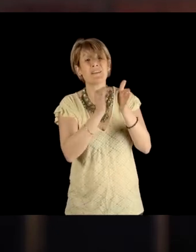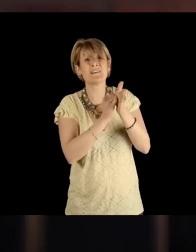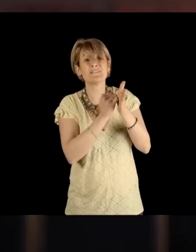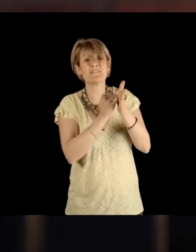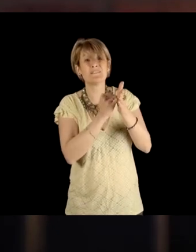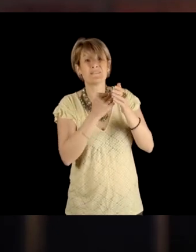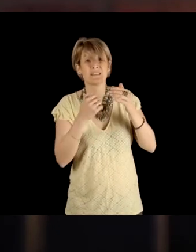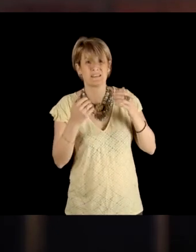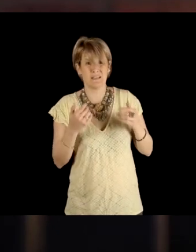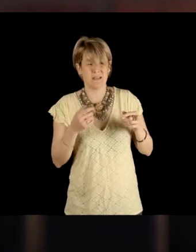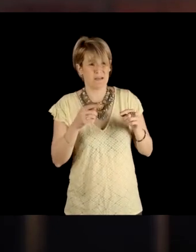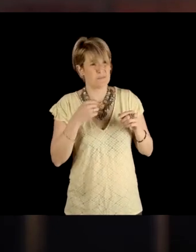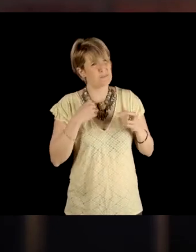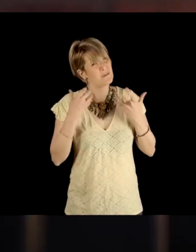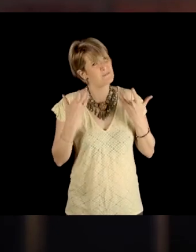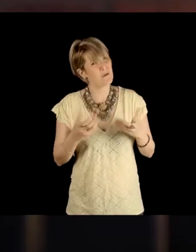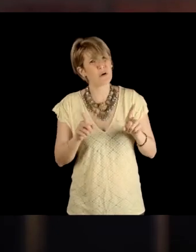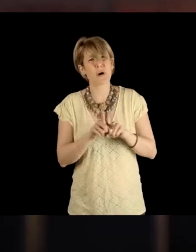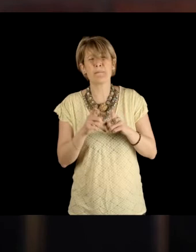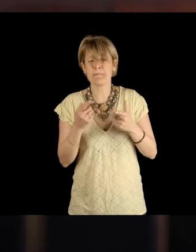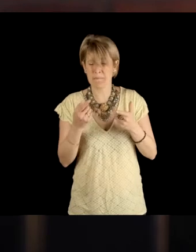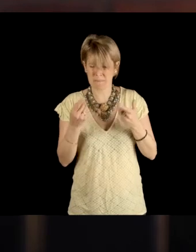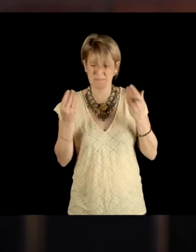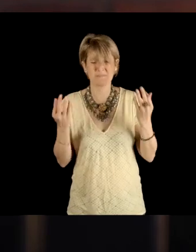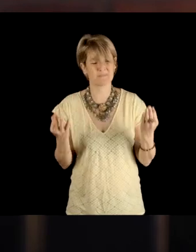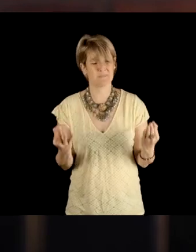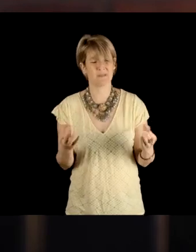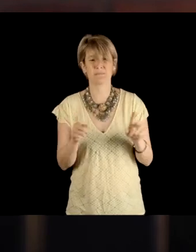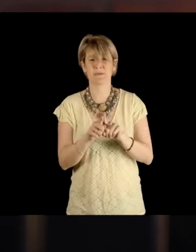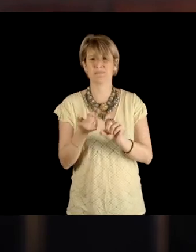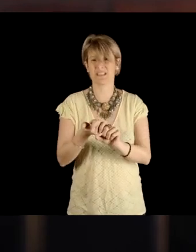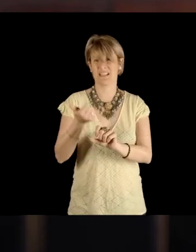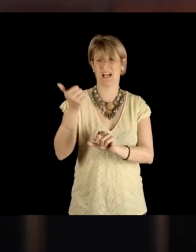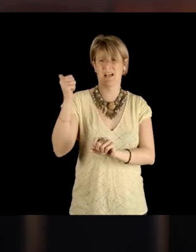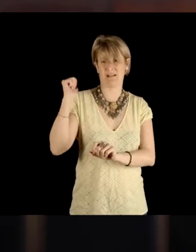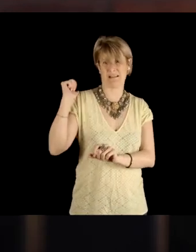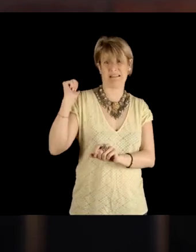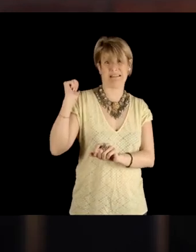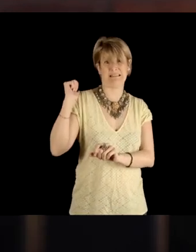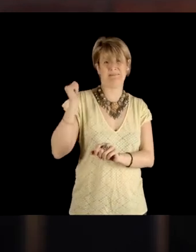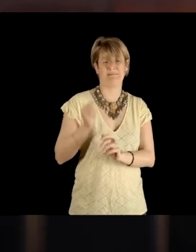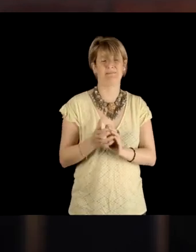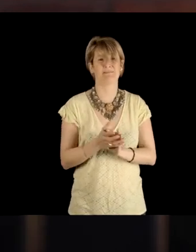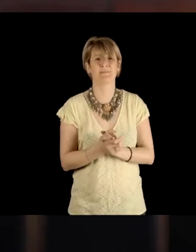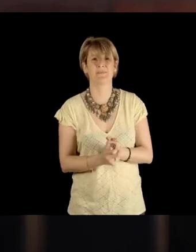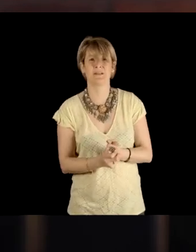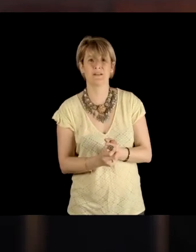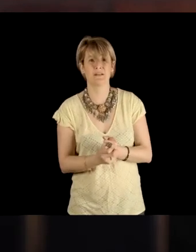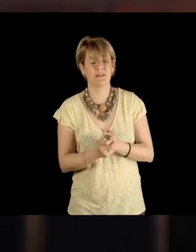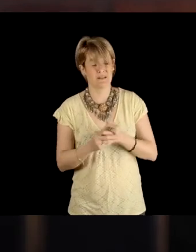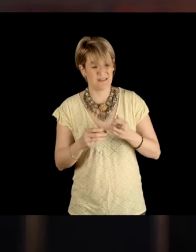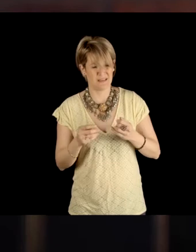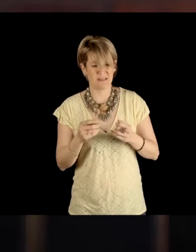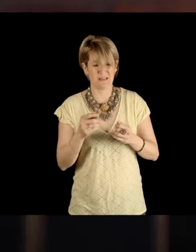I would like you to meditate the way we meditated yesterday. Those of you who are joining us today who could